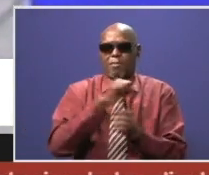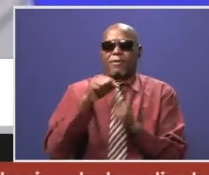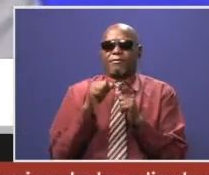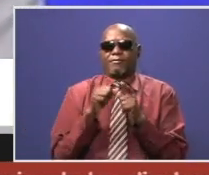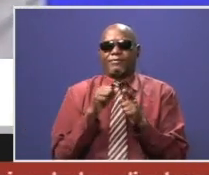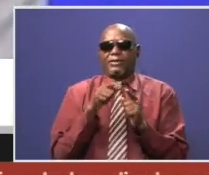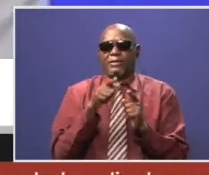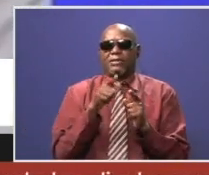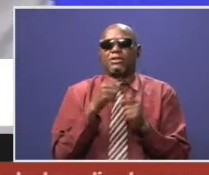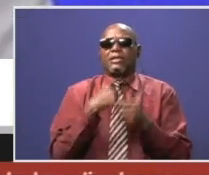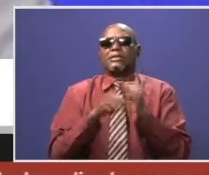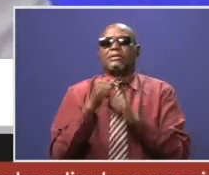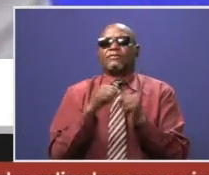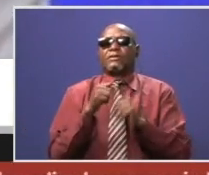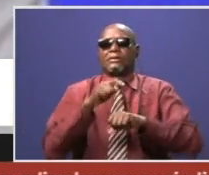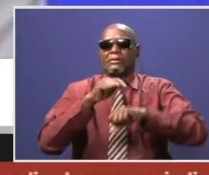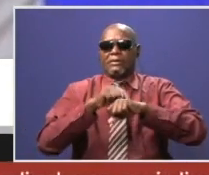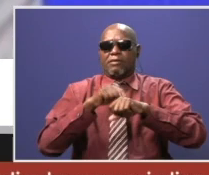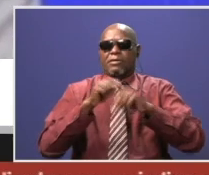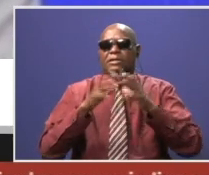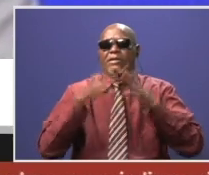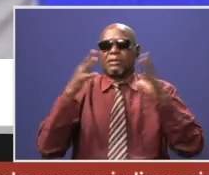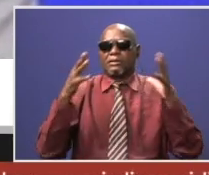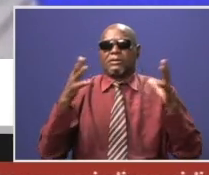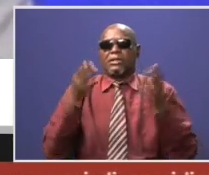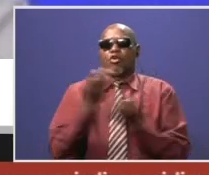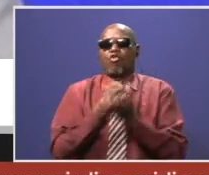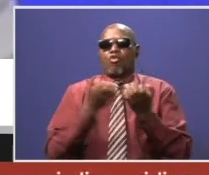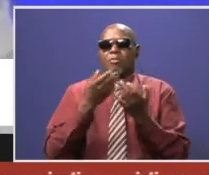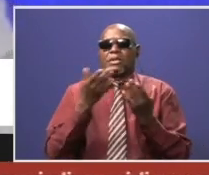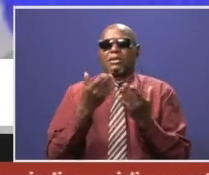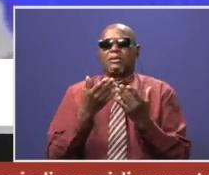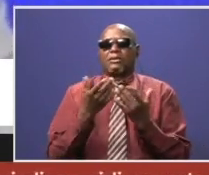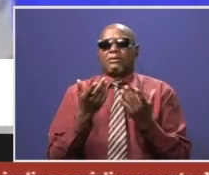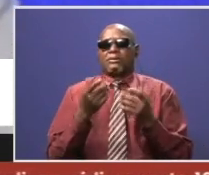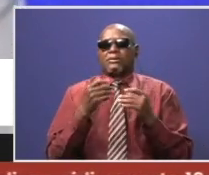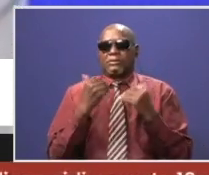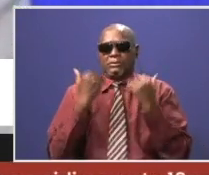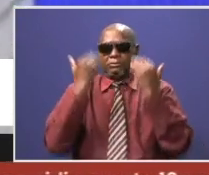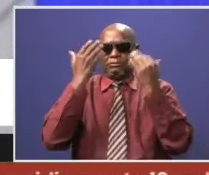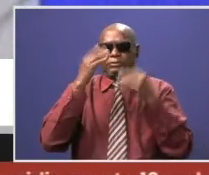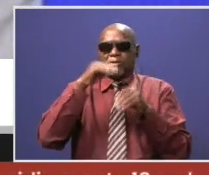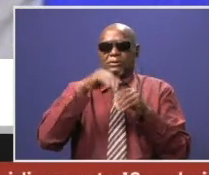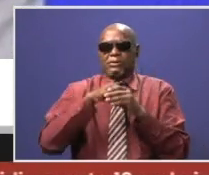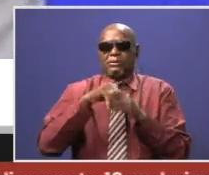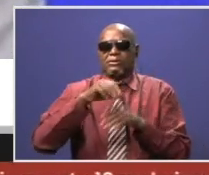for this initiative at a time of great economic distress in the country and pressure from the